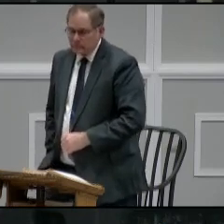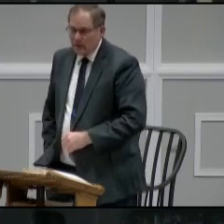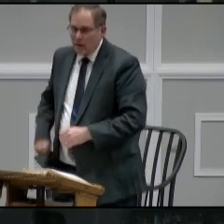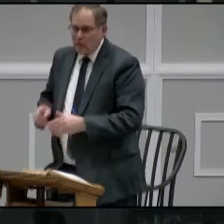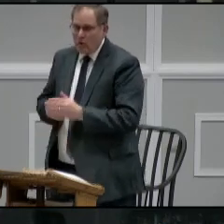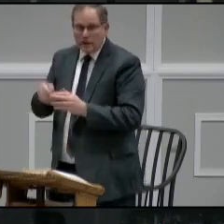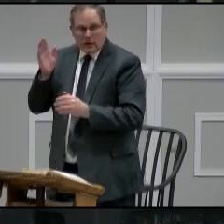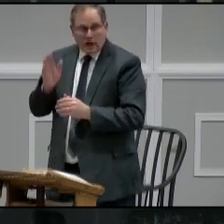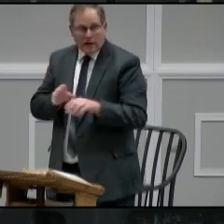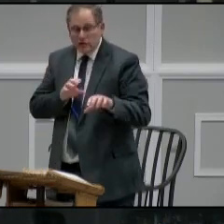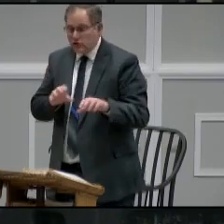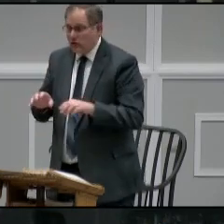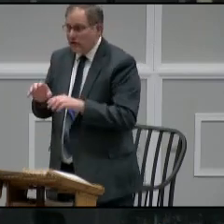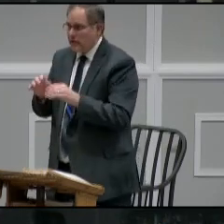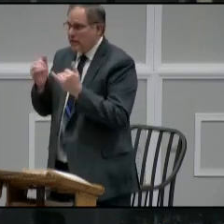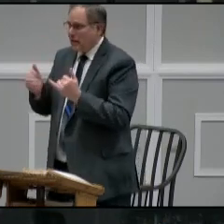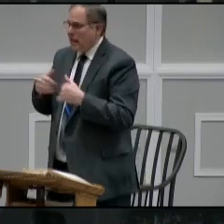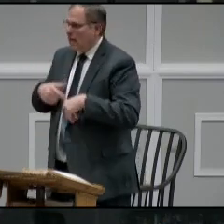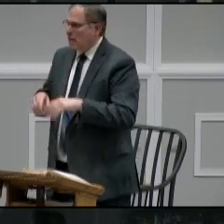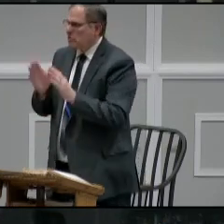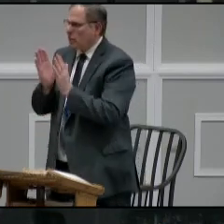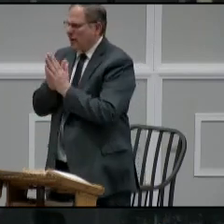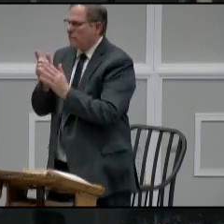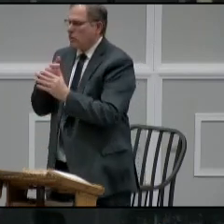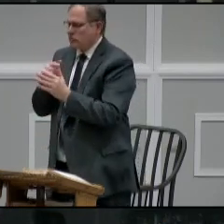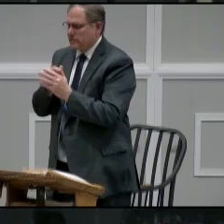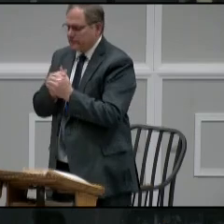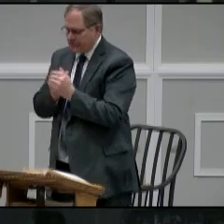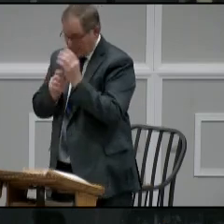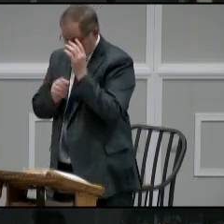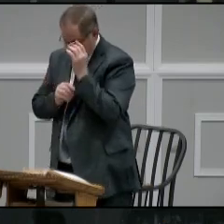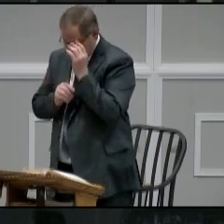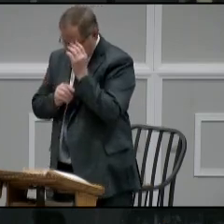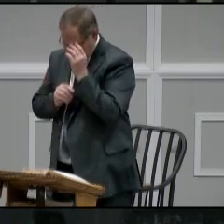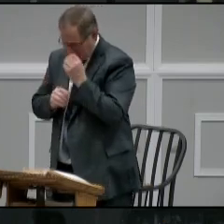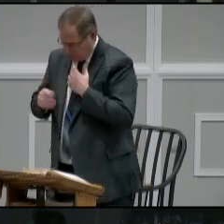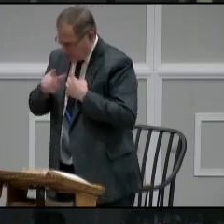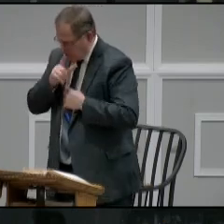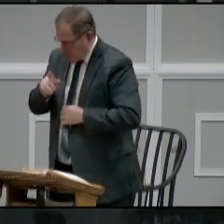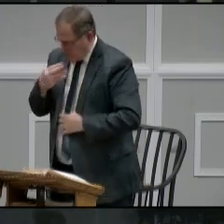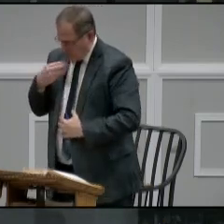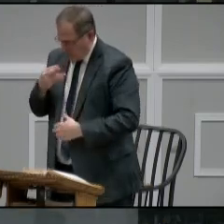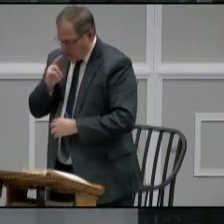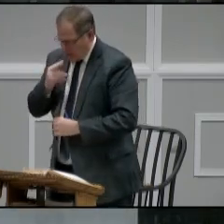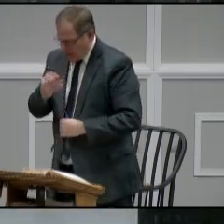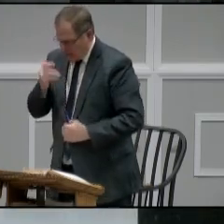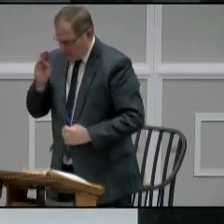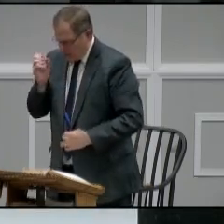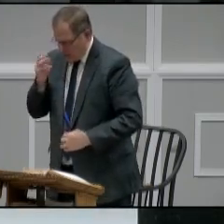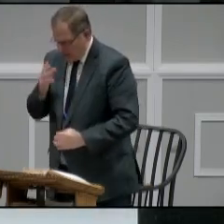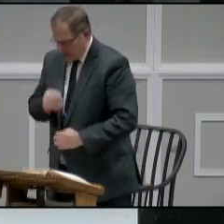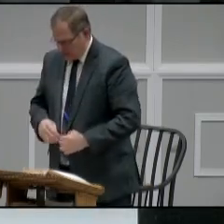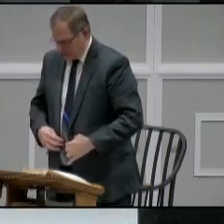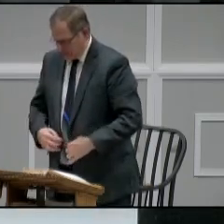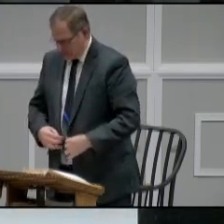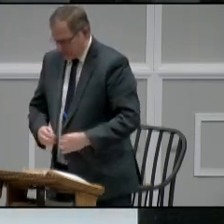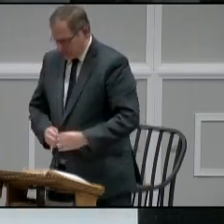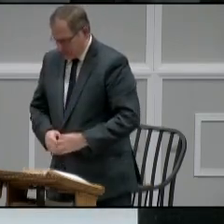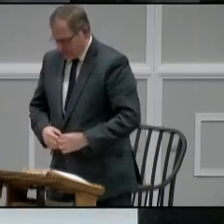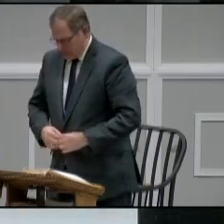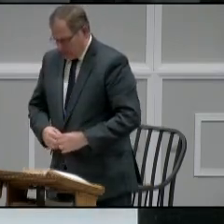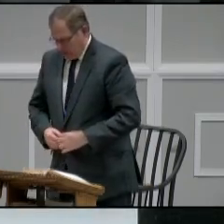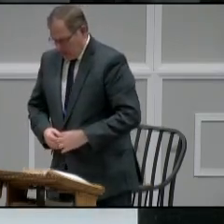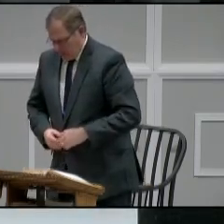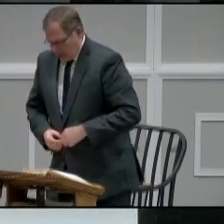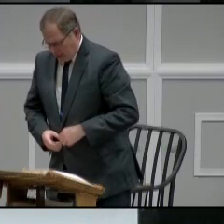do here in the message. Can we pause? Let's ask God to help us, and then we'll dive into the Word this morning. Lord, we thank you so much, Lord, for allowing